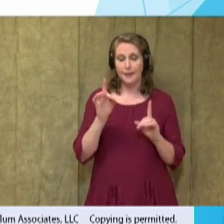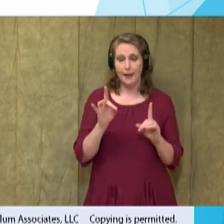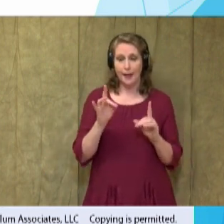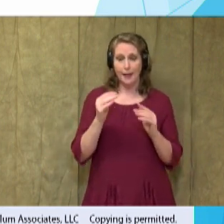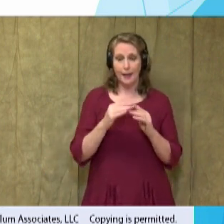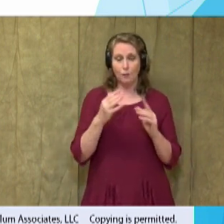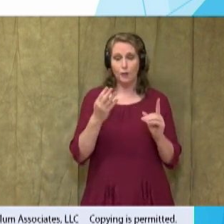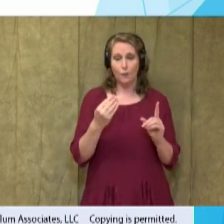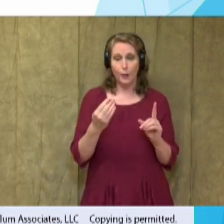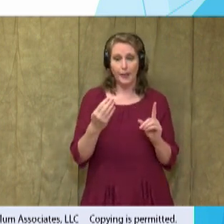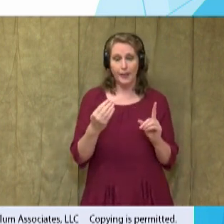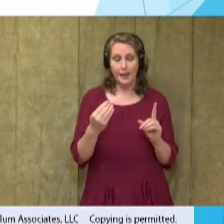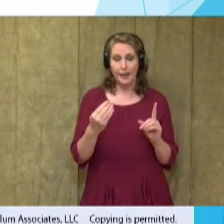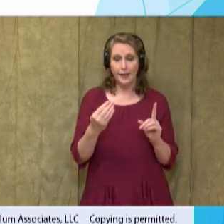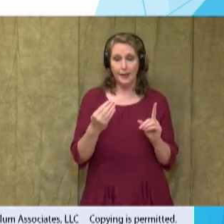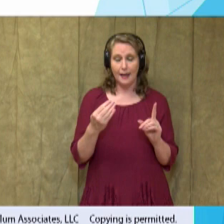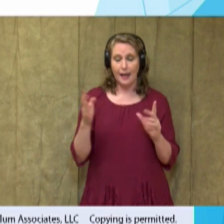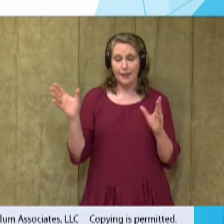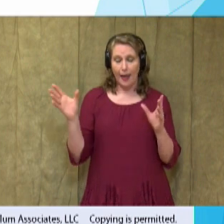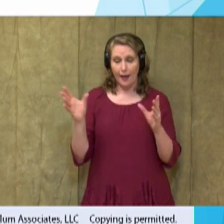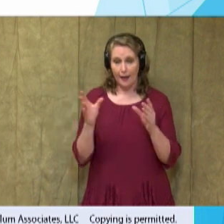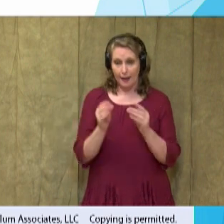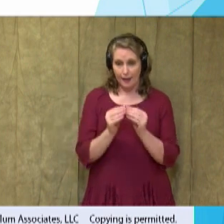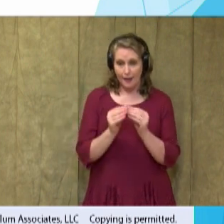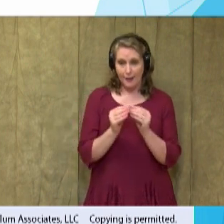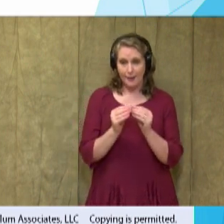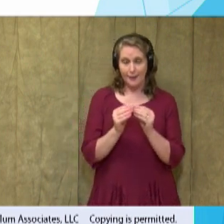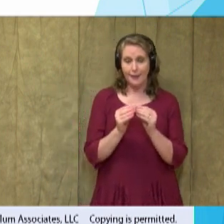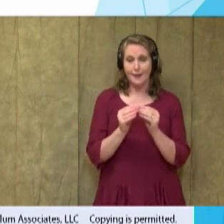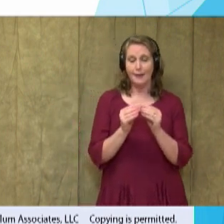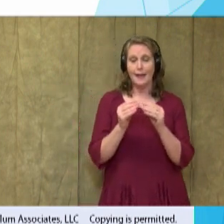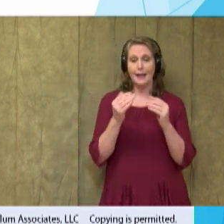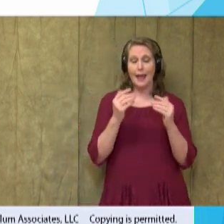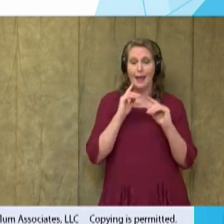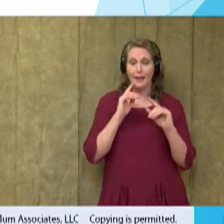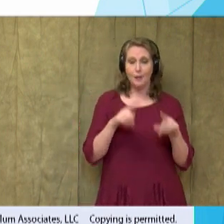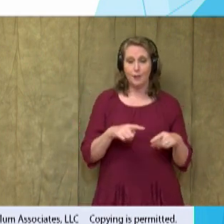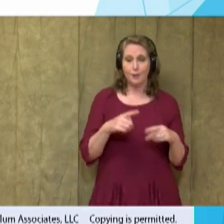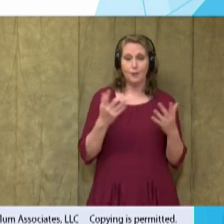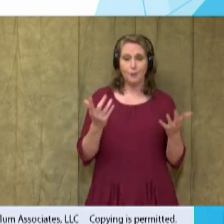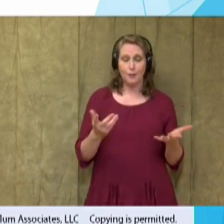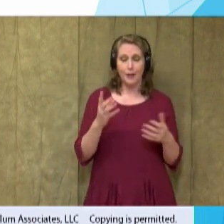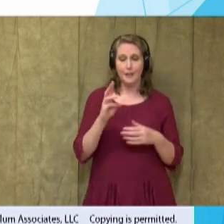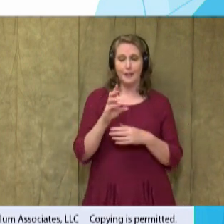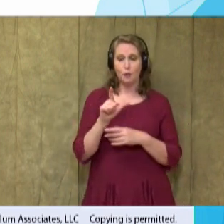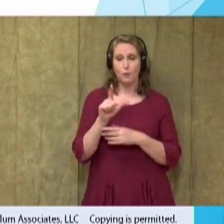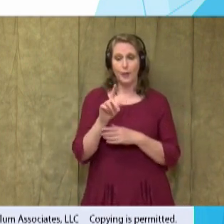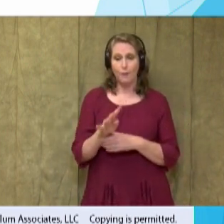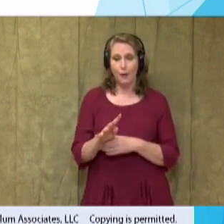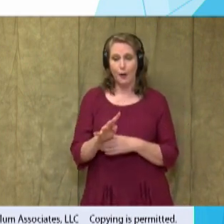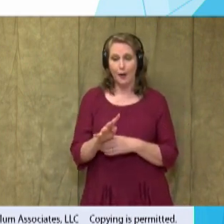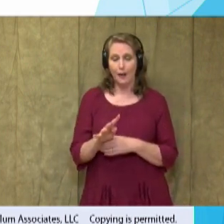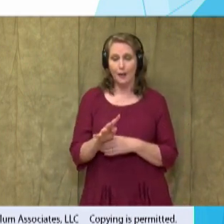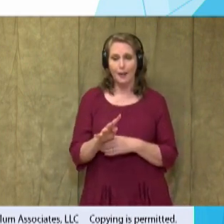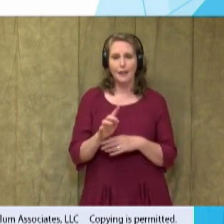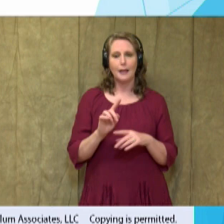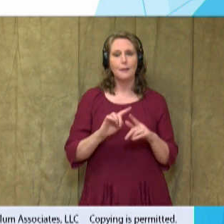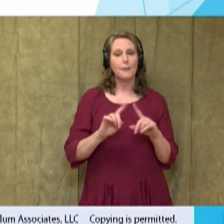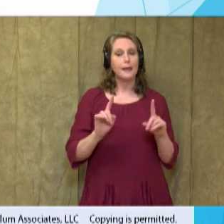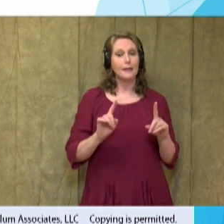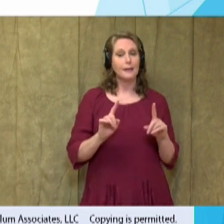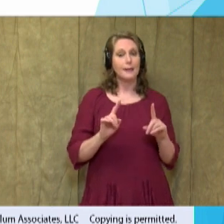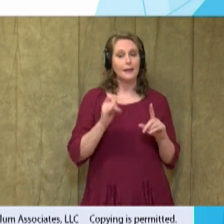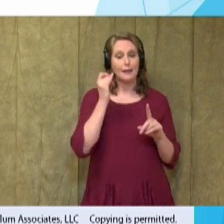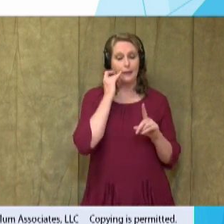which was 14. And then they added all of those numbers together and they ended up with the answer of 624. But then look